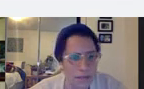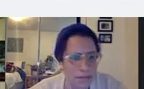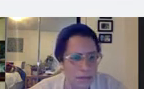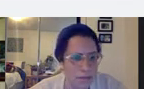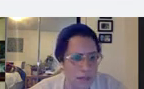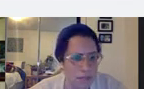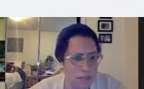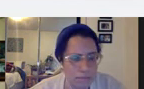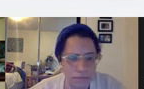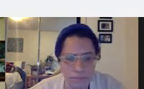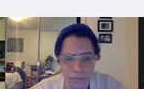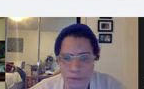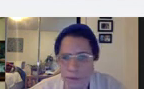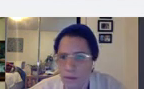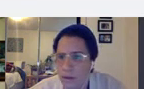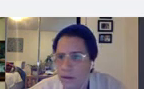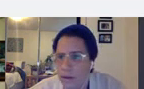comments.